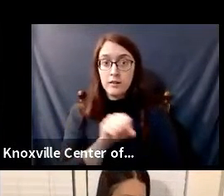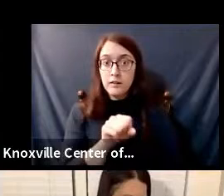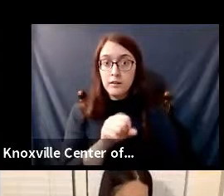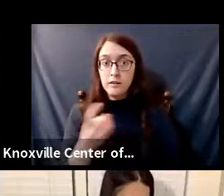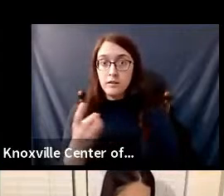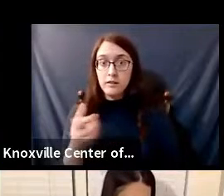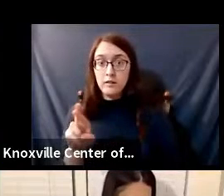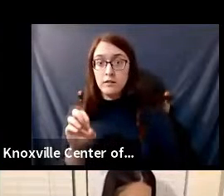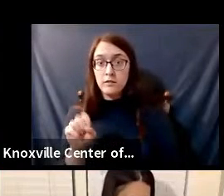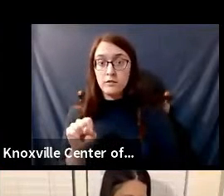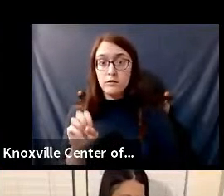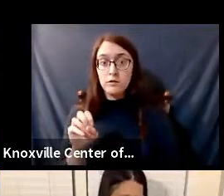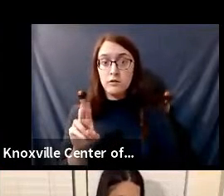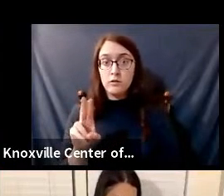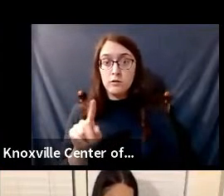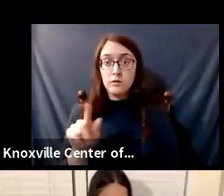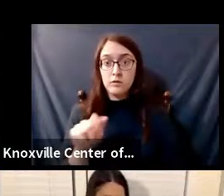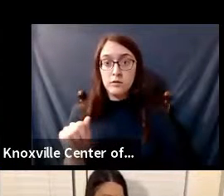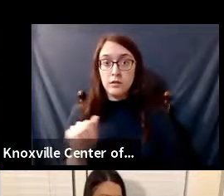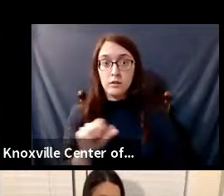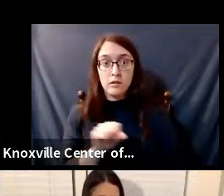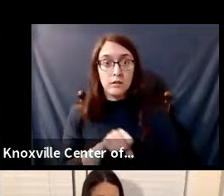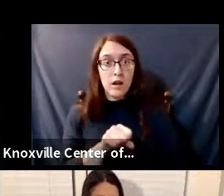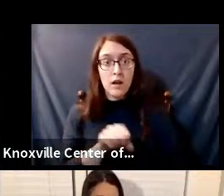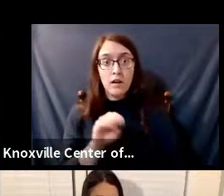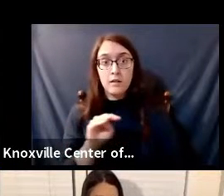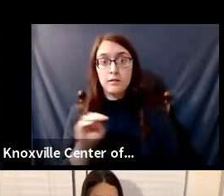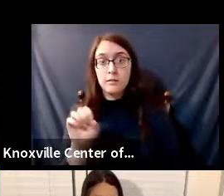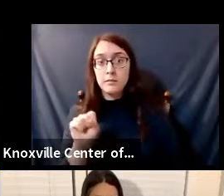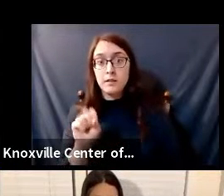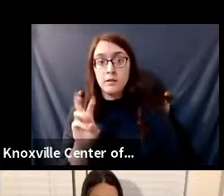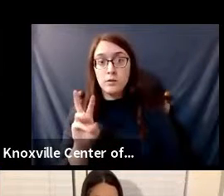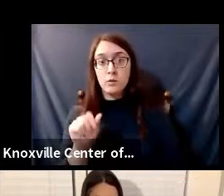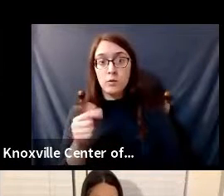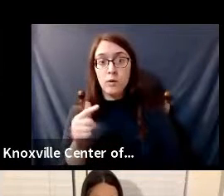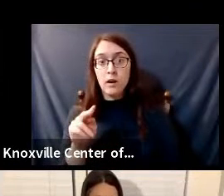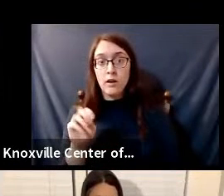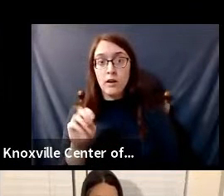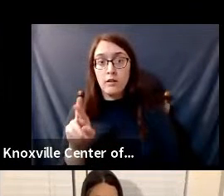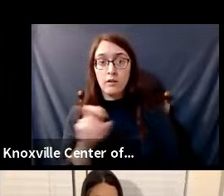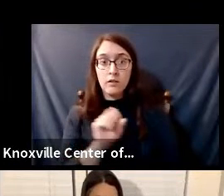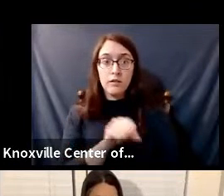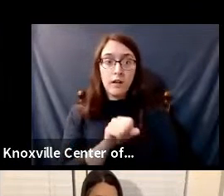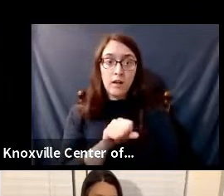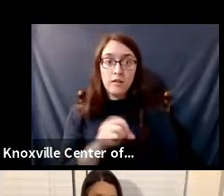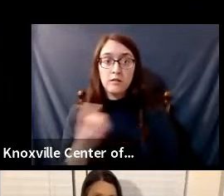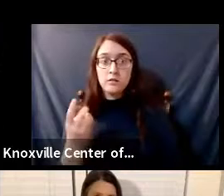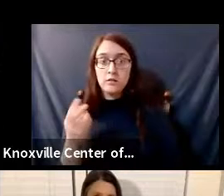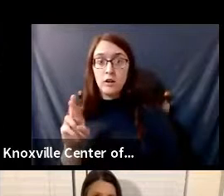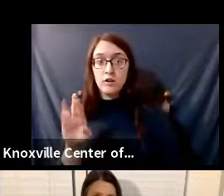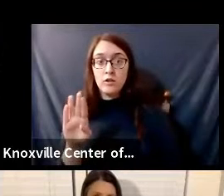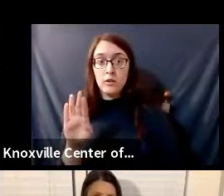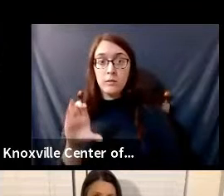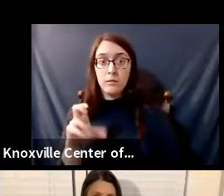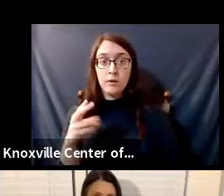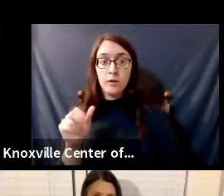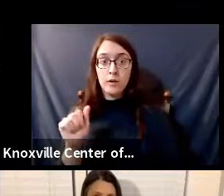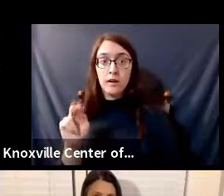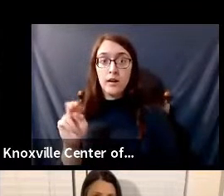Sousa, Yes. Ms. Wagner, Yes. and Dr. Buchanan.